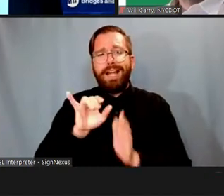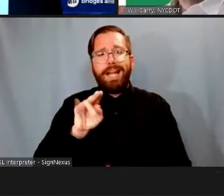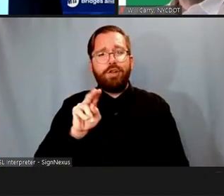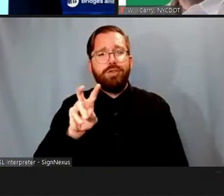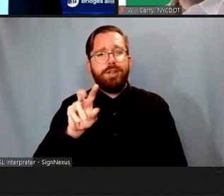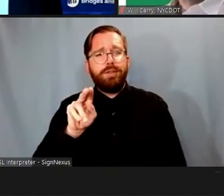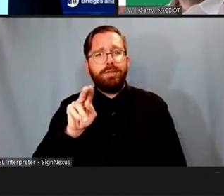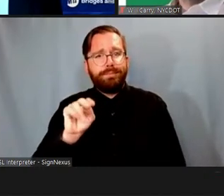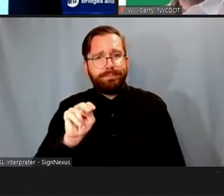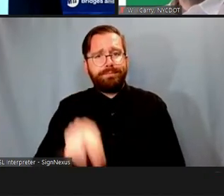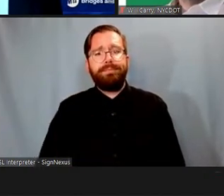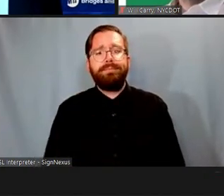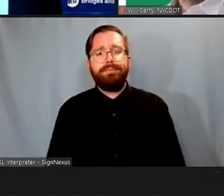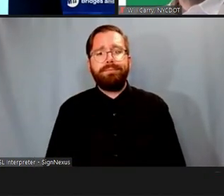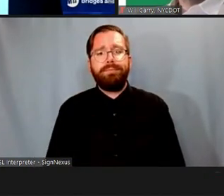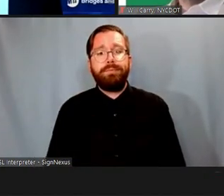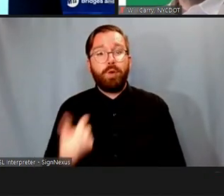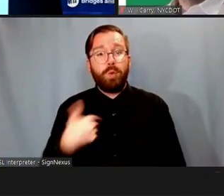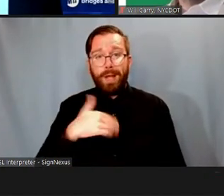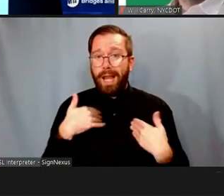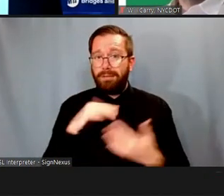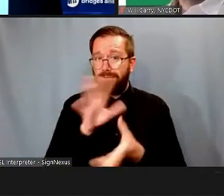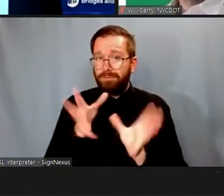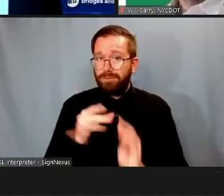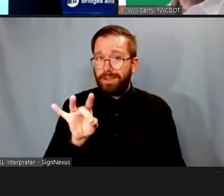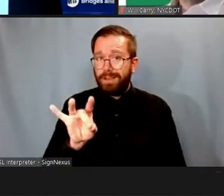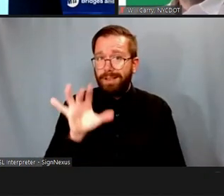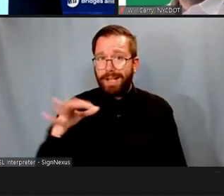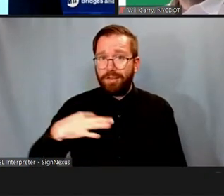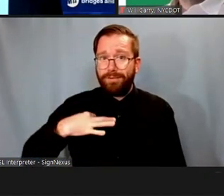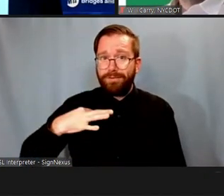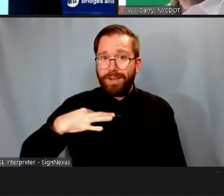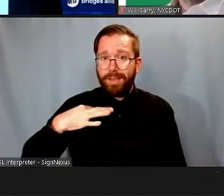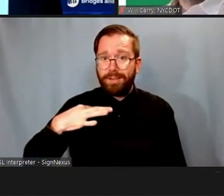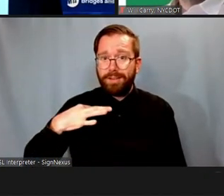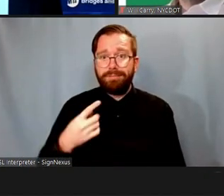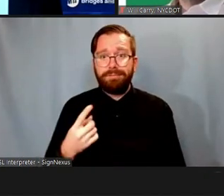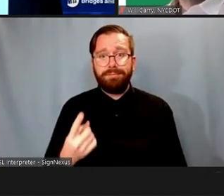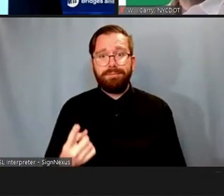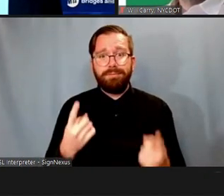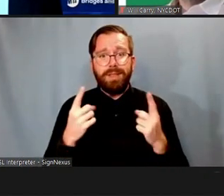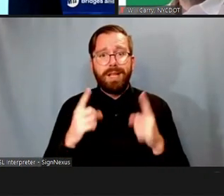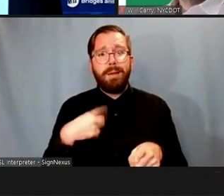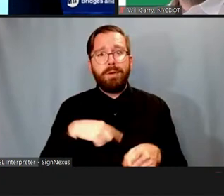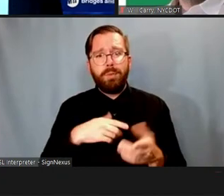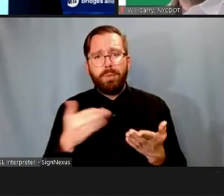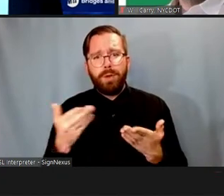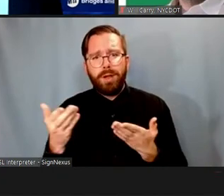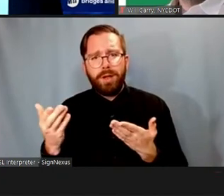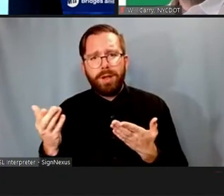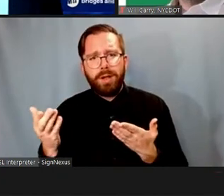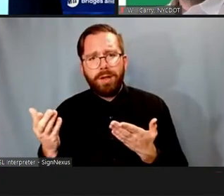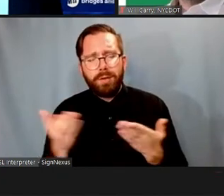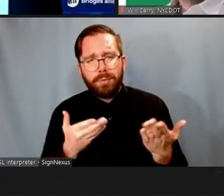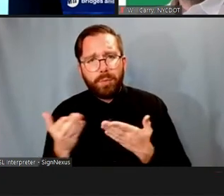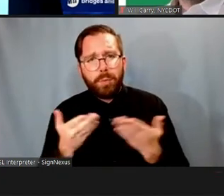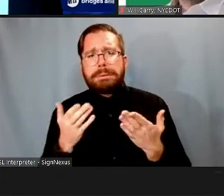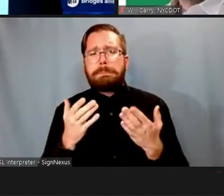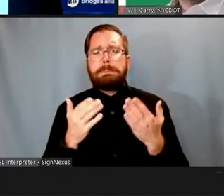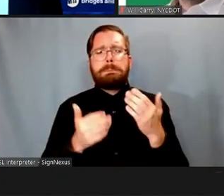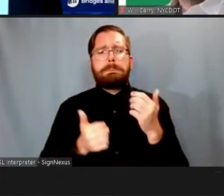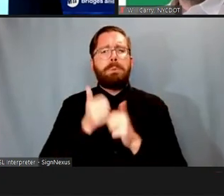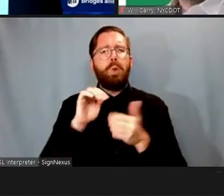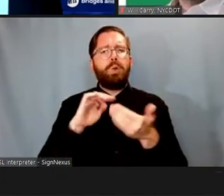has 800 volunteers we service basically communities in two communities in brooklyn bar park and